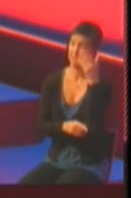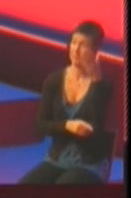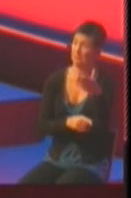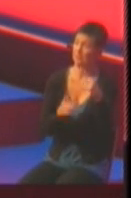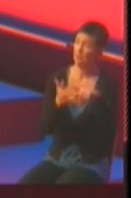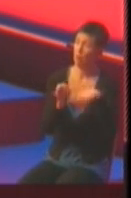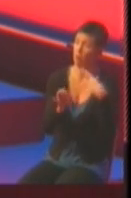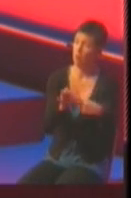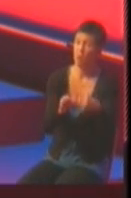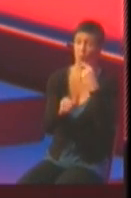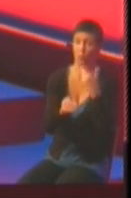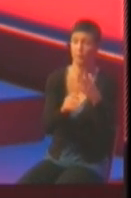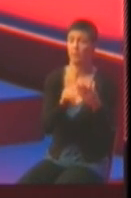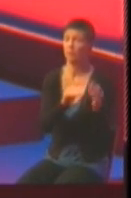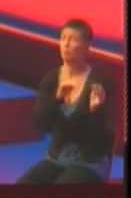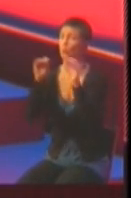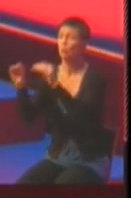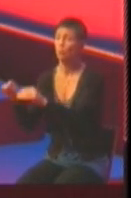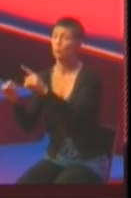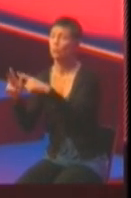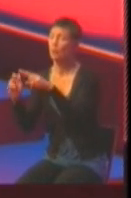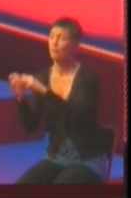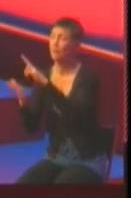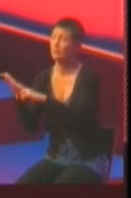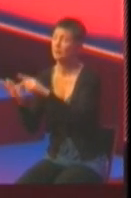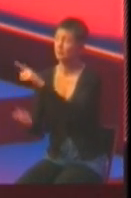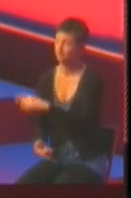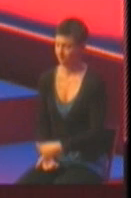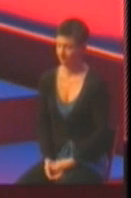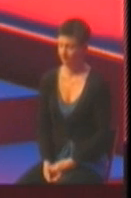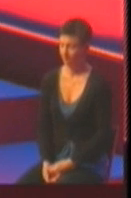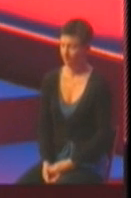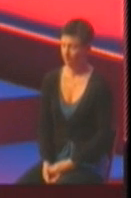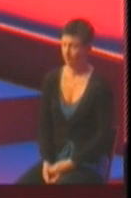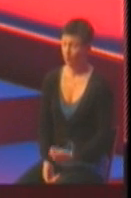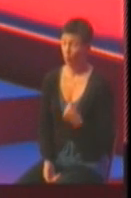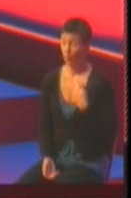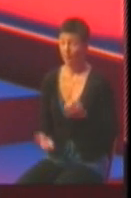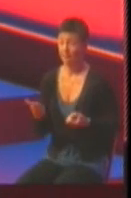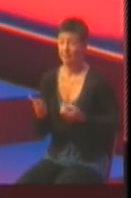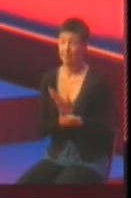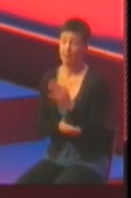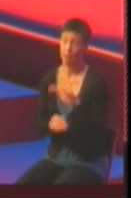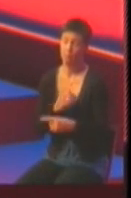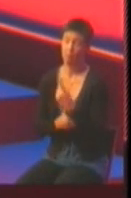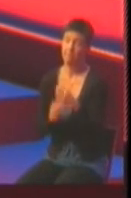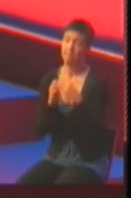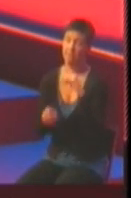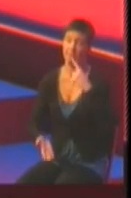Iraq, will go out to the Afghan theatre. We've spent over £1